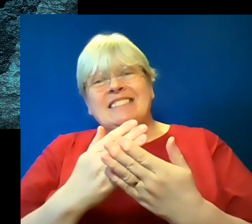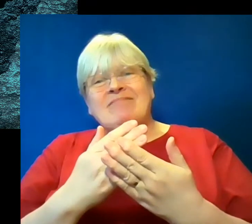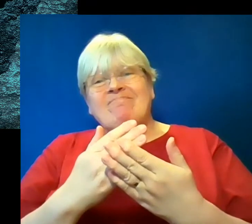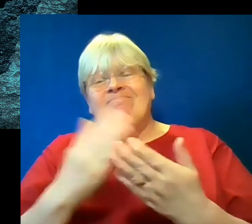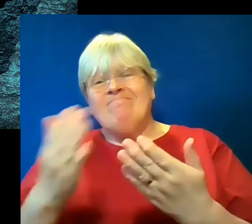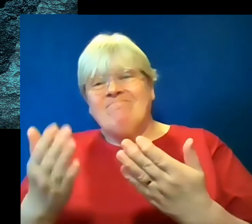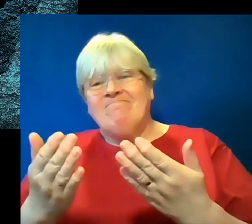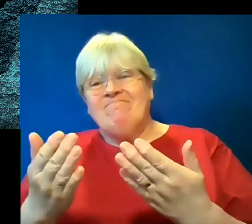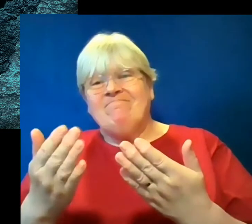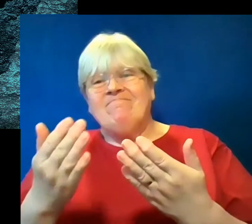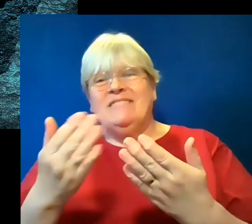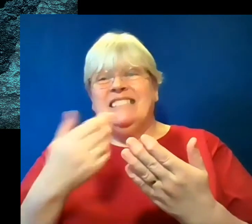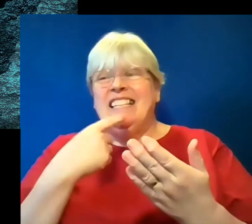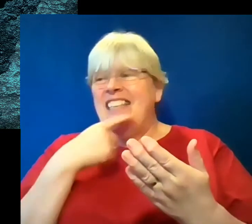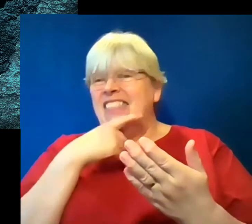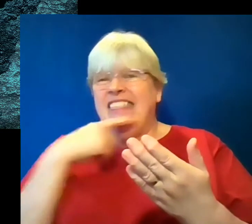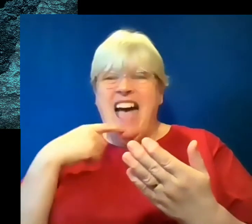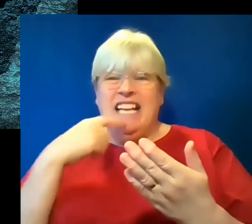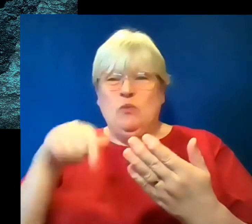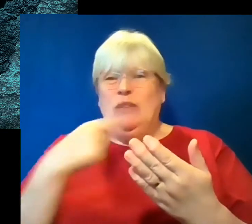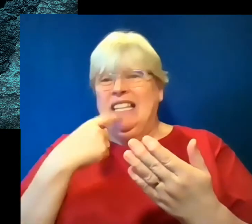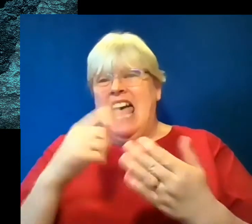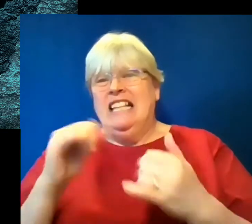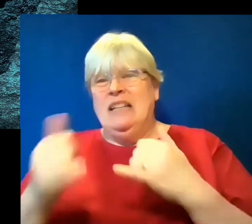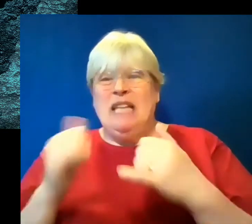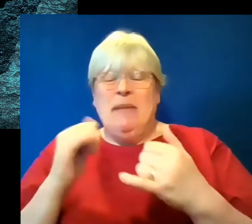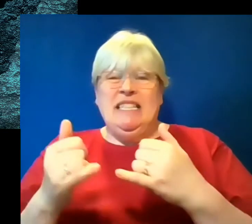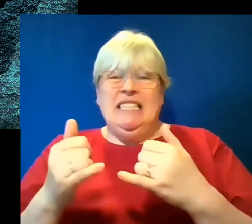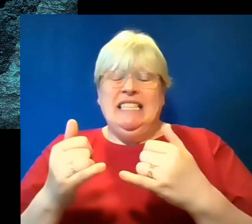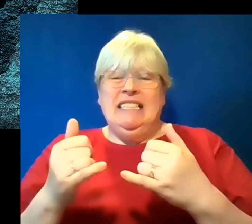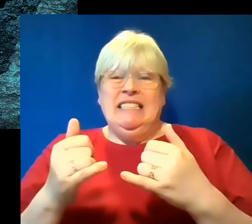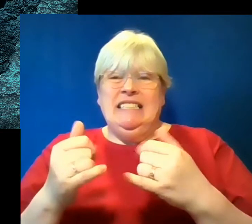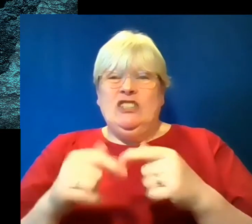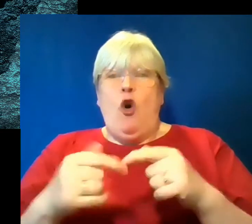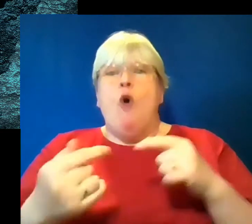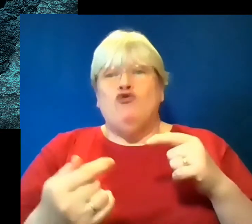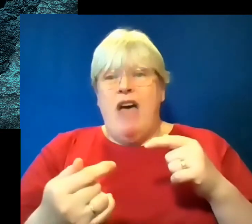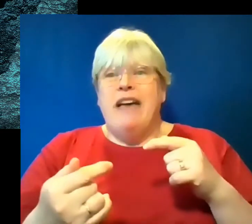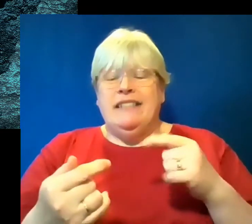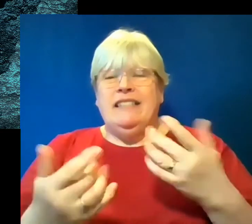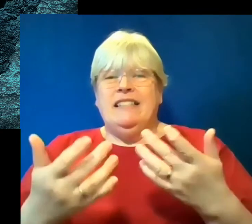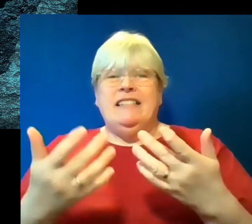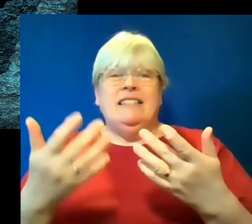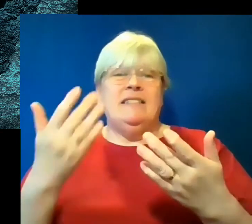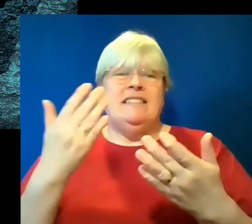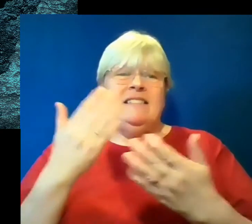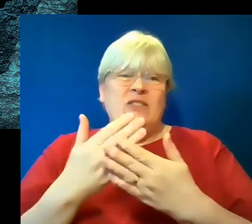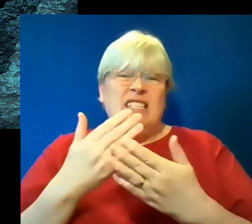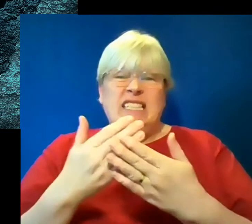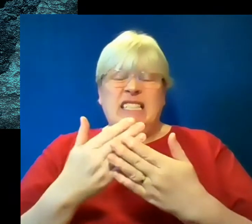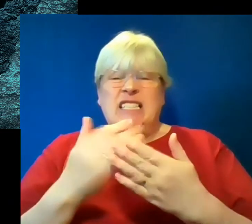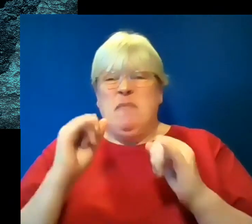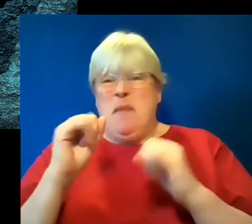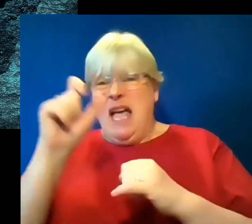that we tell each other sometimes. People who, Victor Soratore in